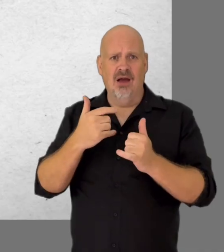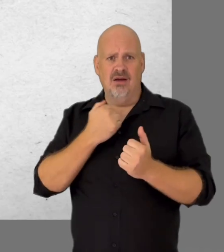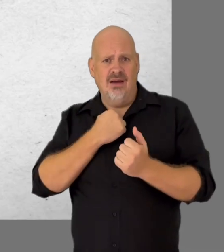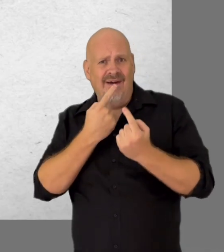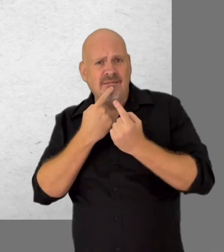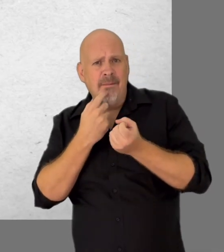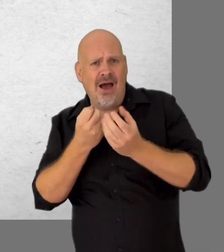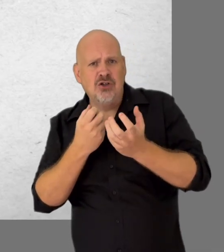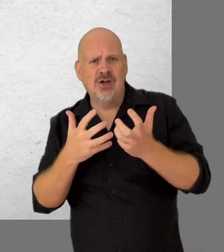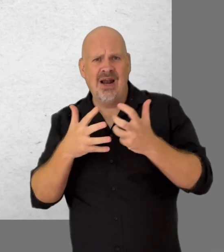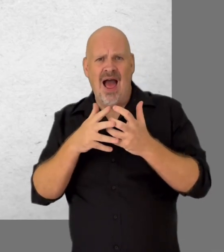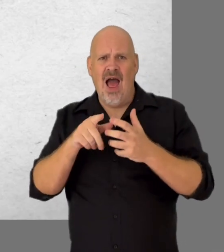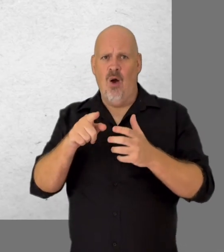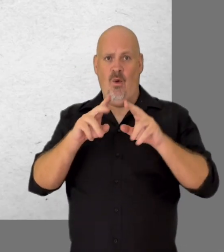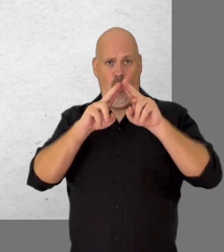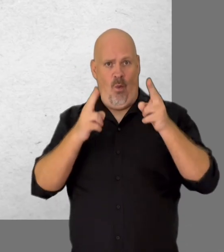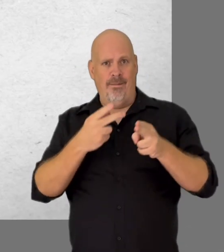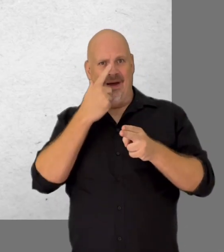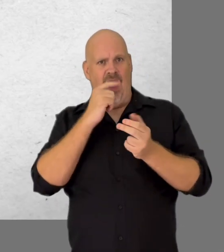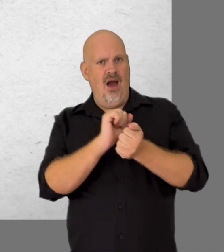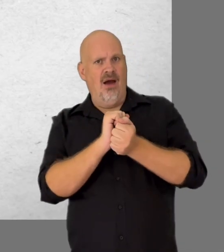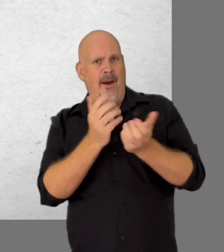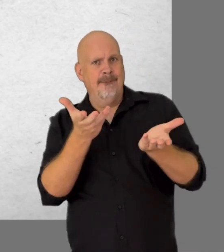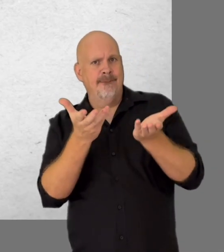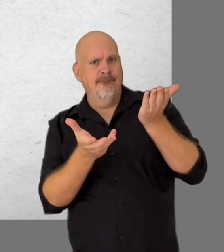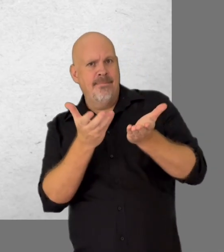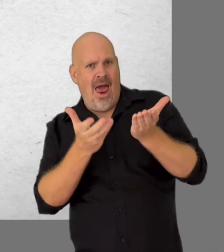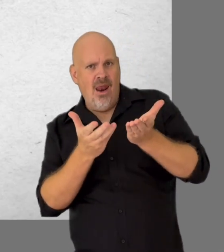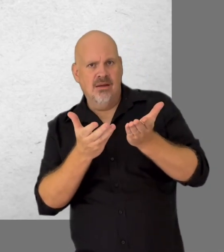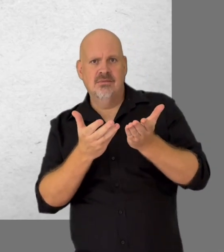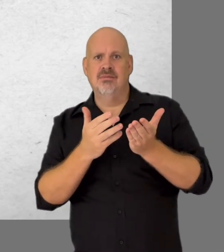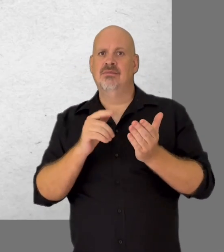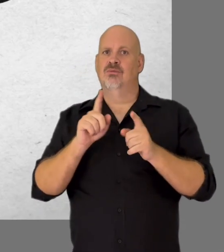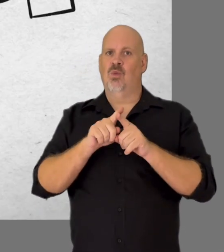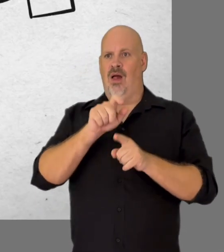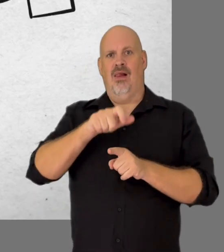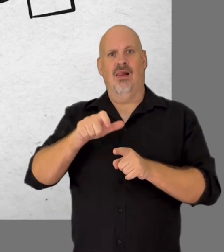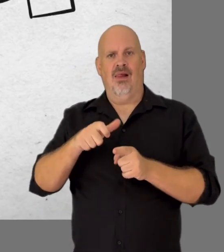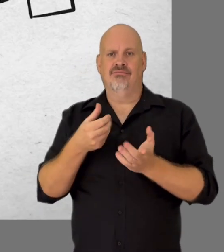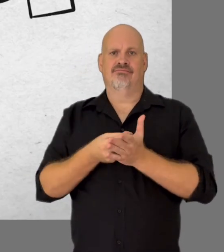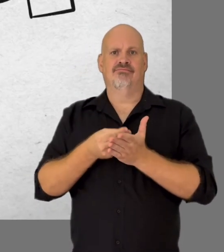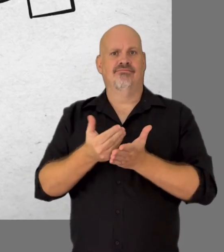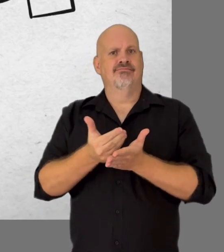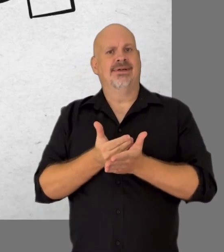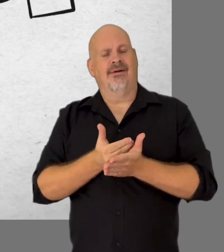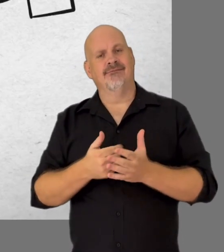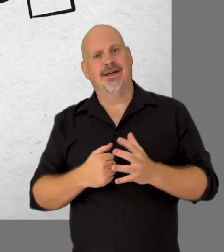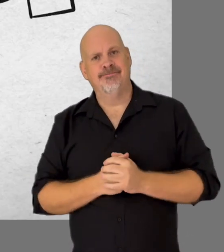Living in a balanced home is good for the health of the building, its occupants, and their wallets.